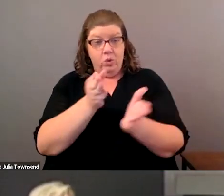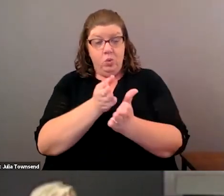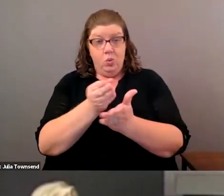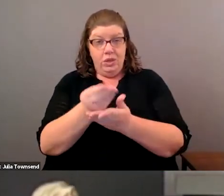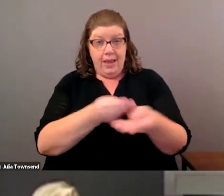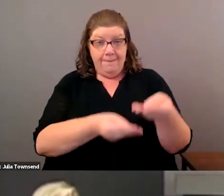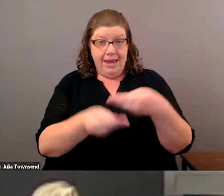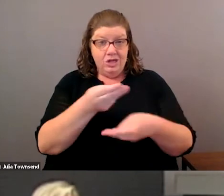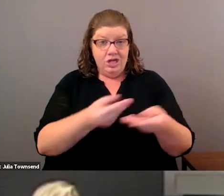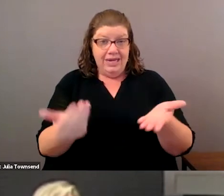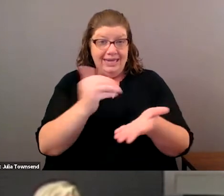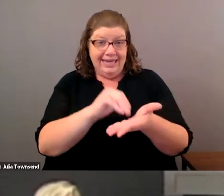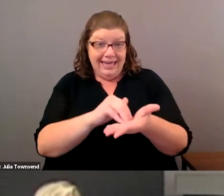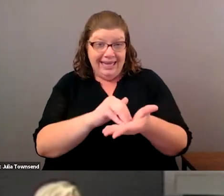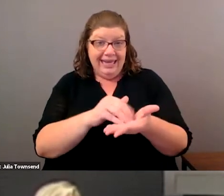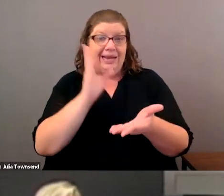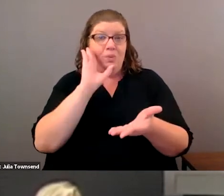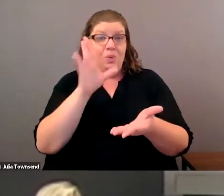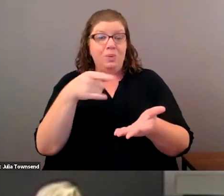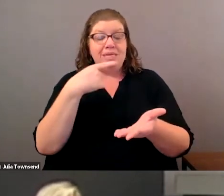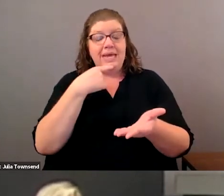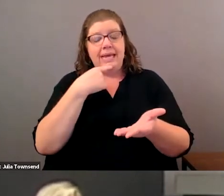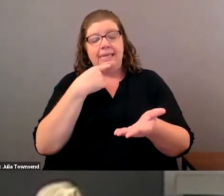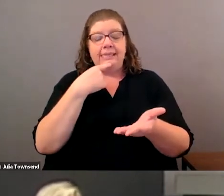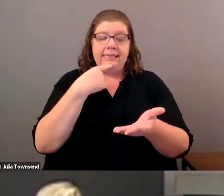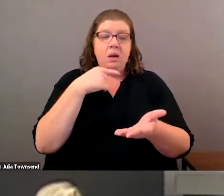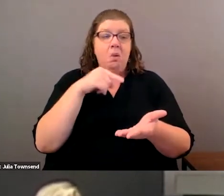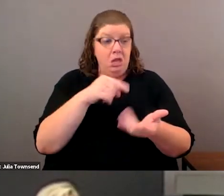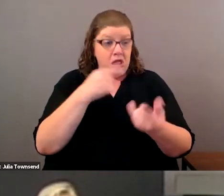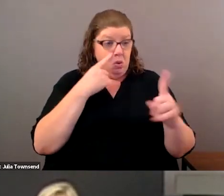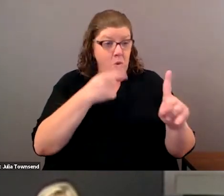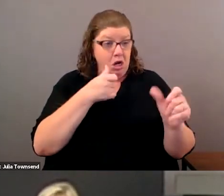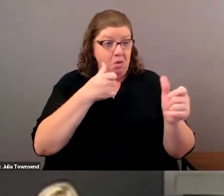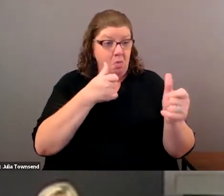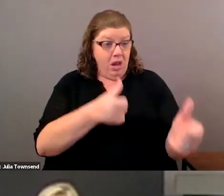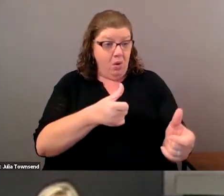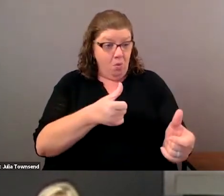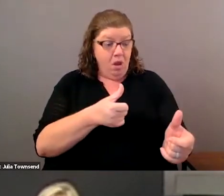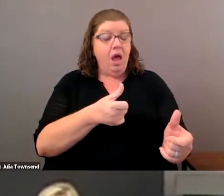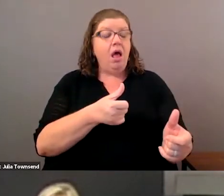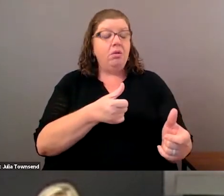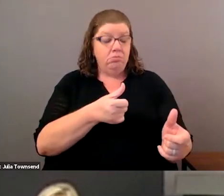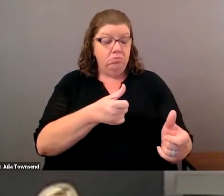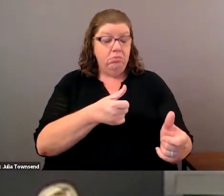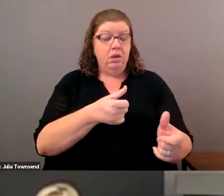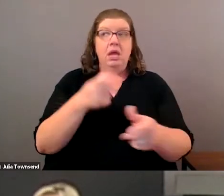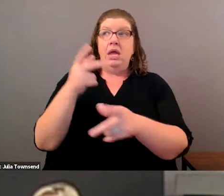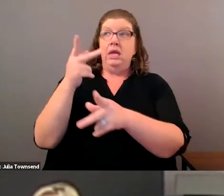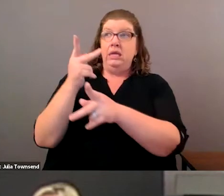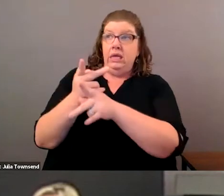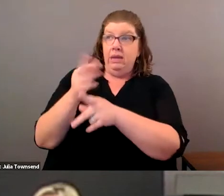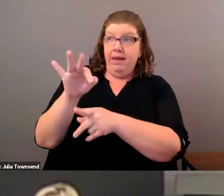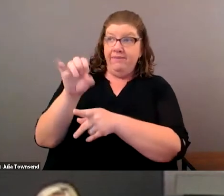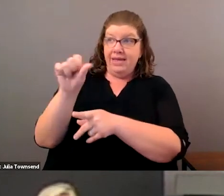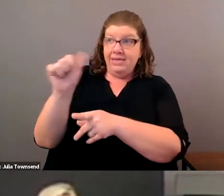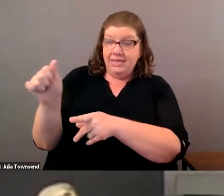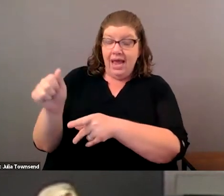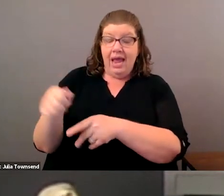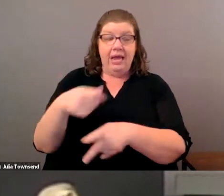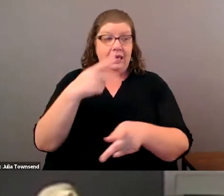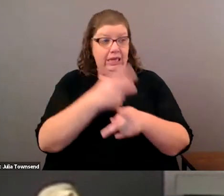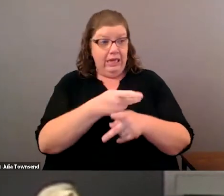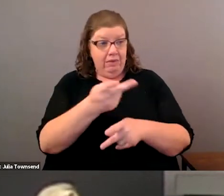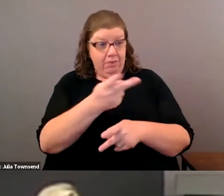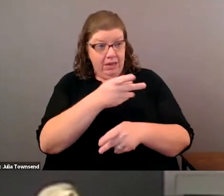again, are we going to say, okay, this is working really well, we need to keep FSA, we need to keep our internal,